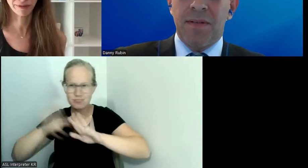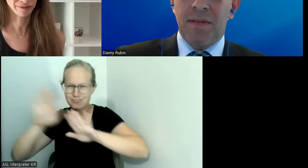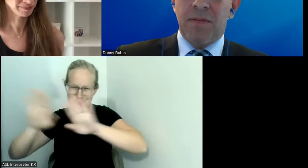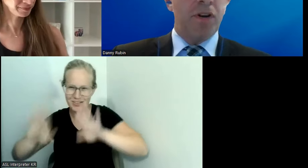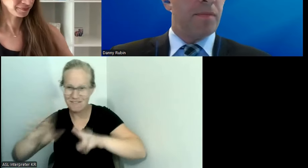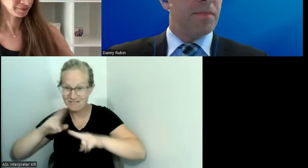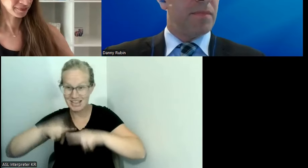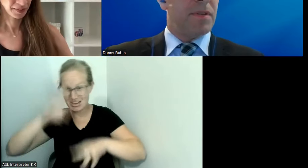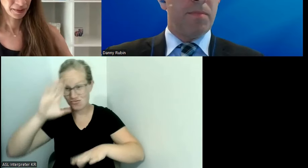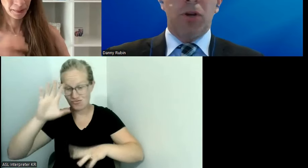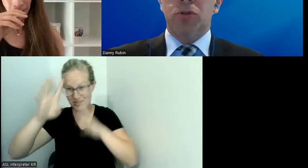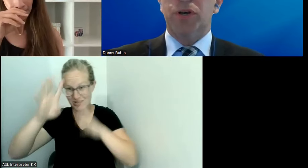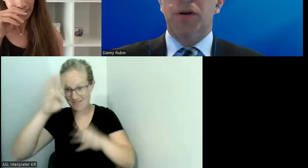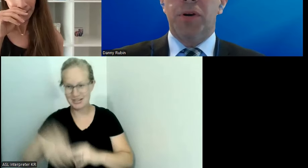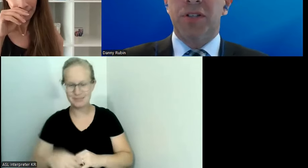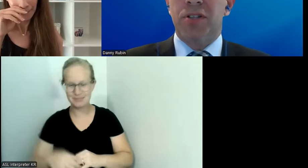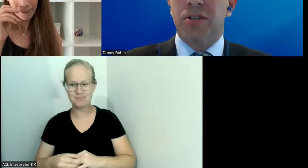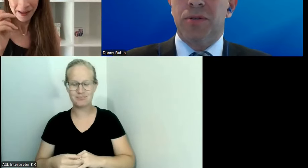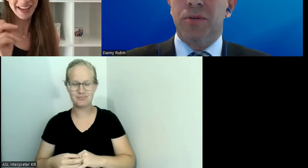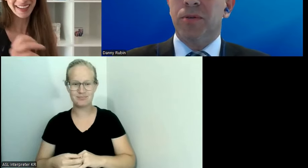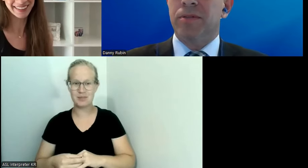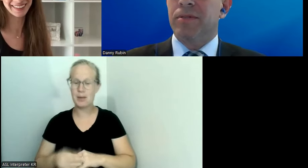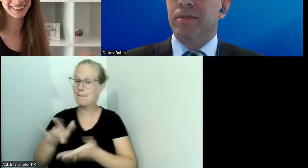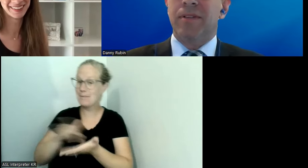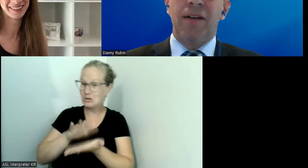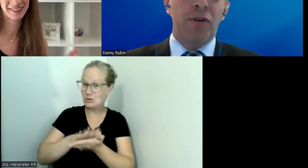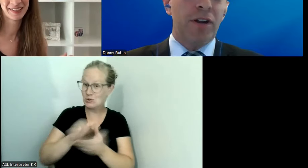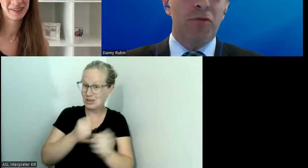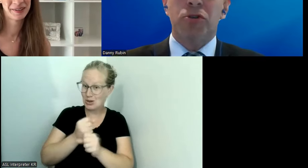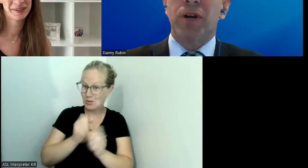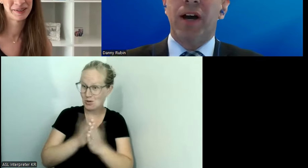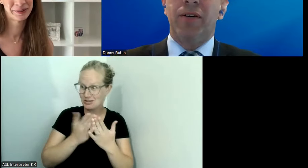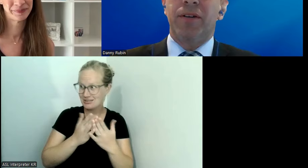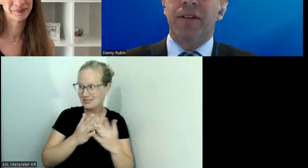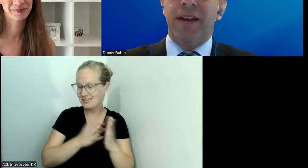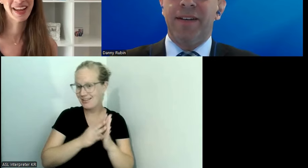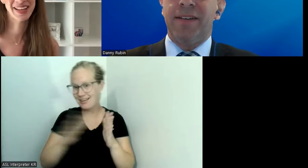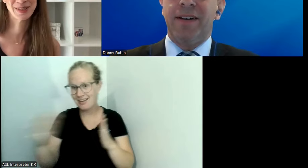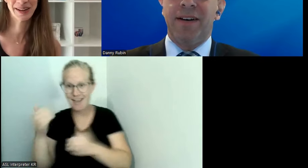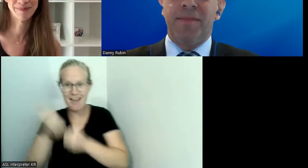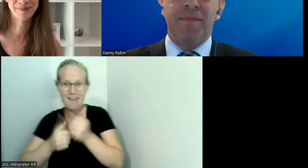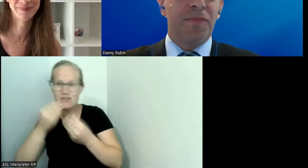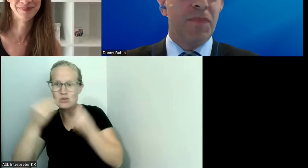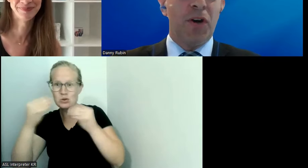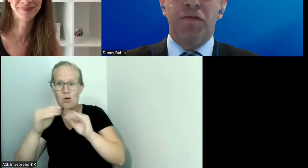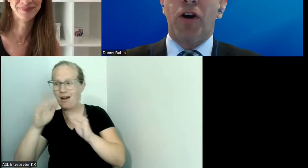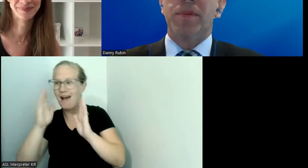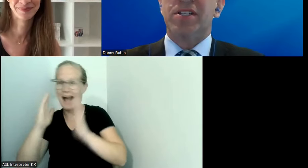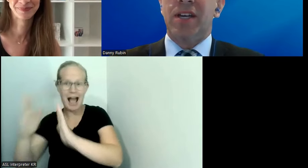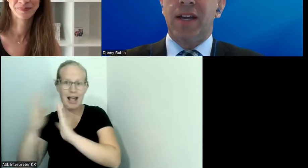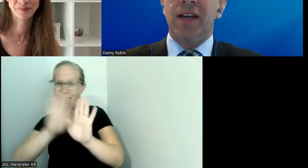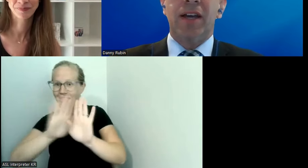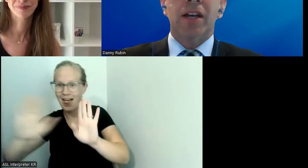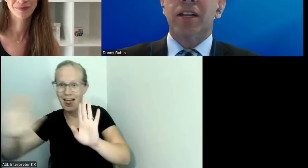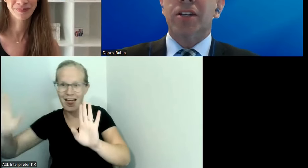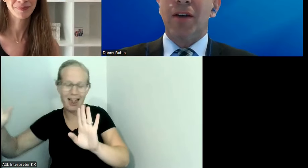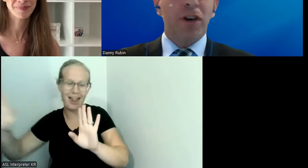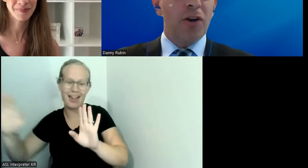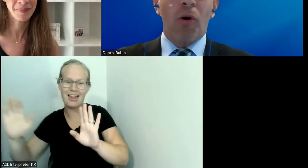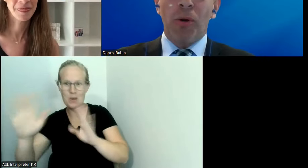fun and creative from middle school yearbooks to every grocery aisle, um, you know, pharmacy.